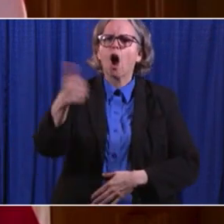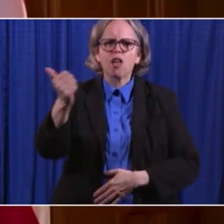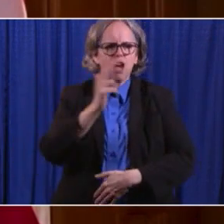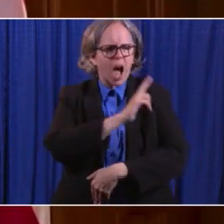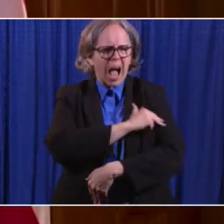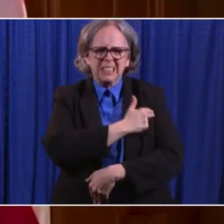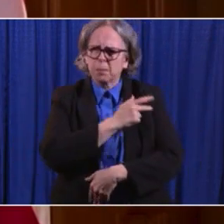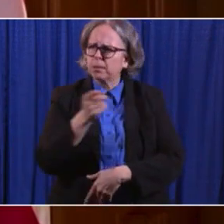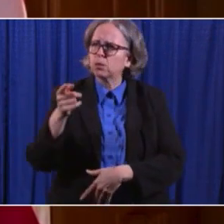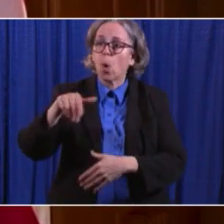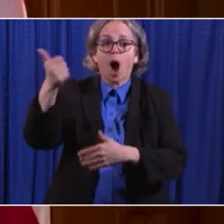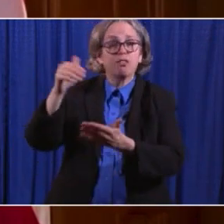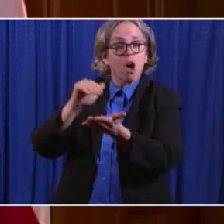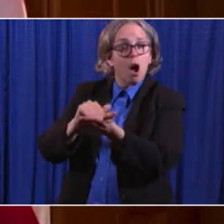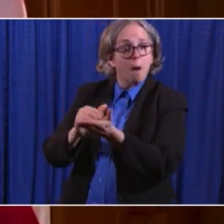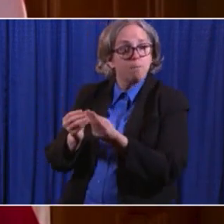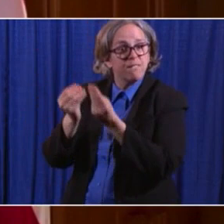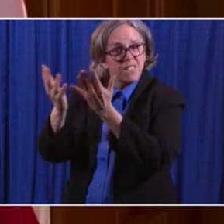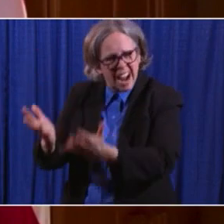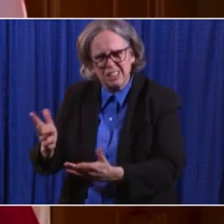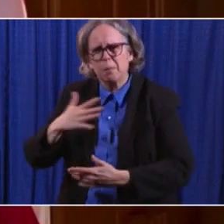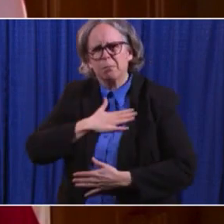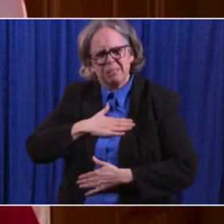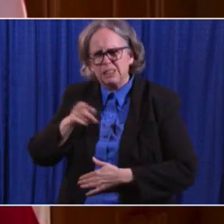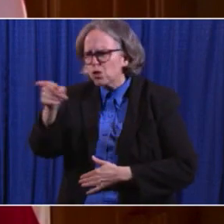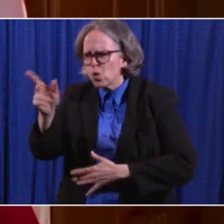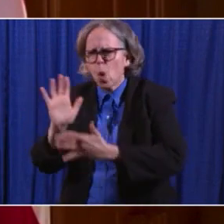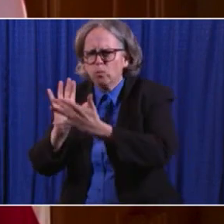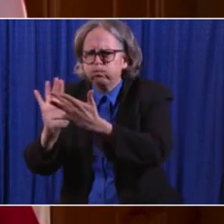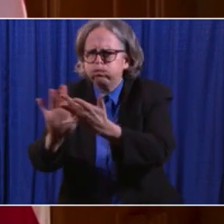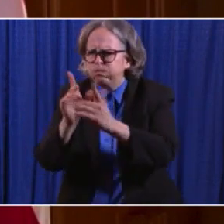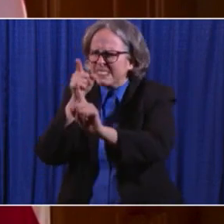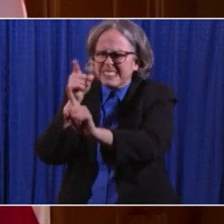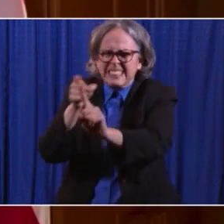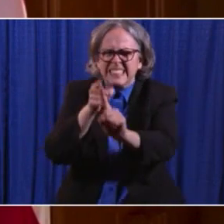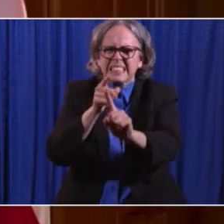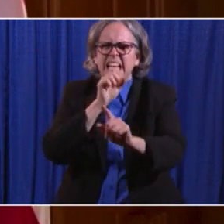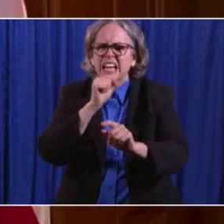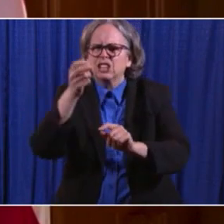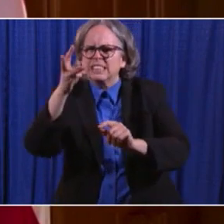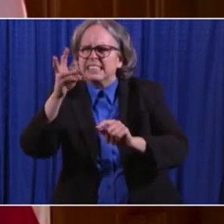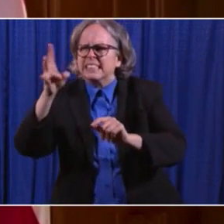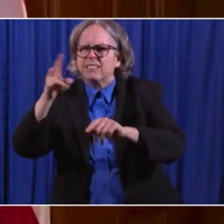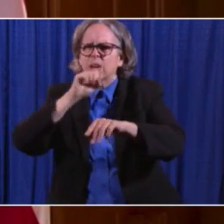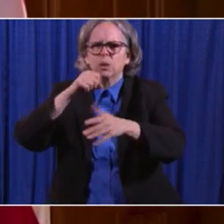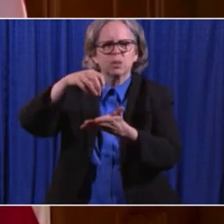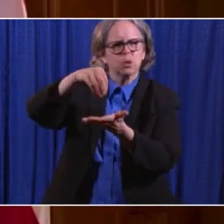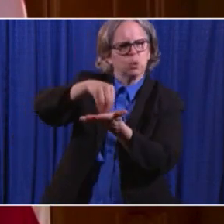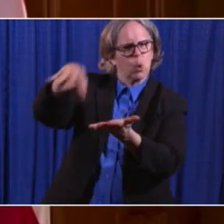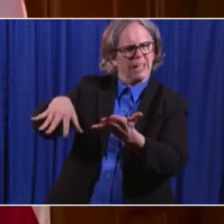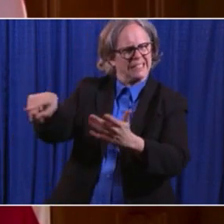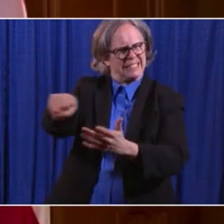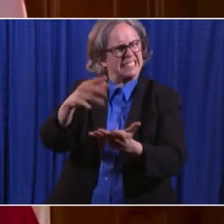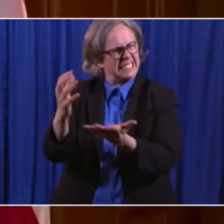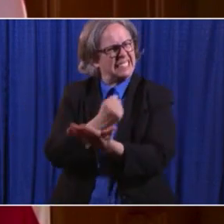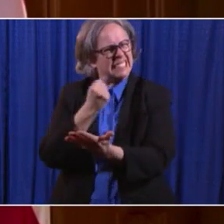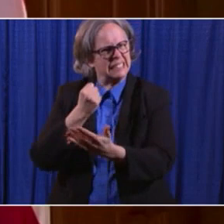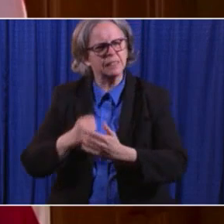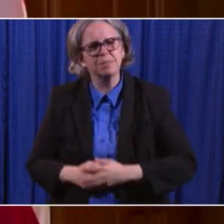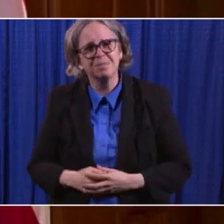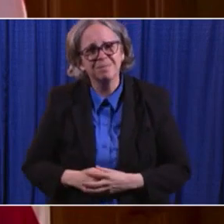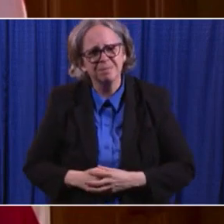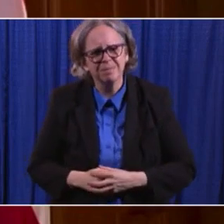health departments and to the local schools. And if there is a need for extra